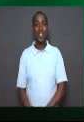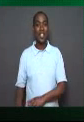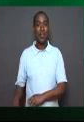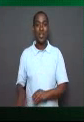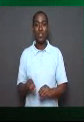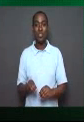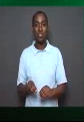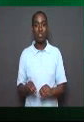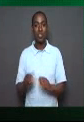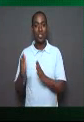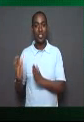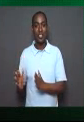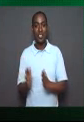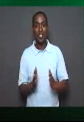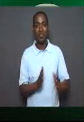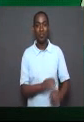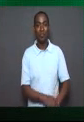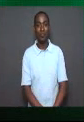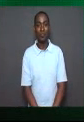Students, let's get ready.